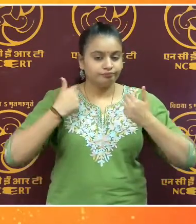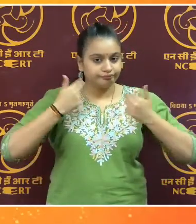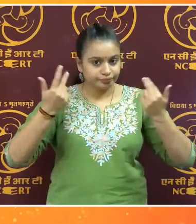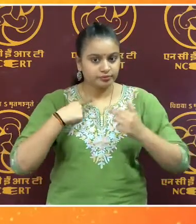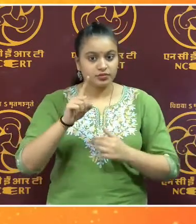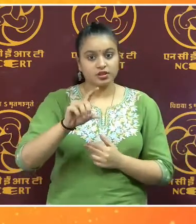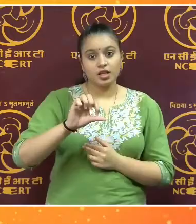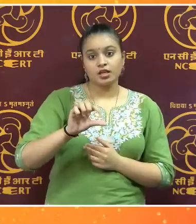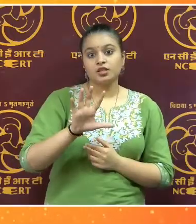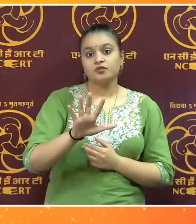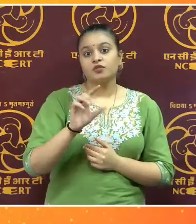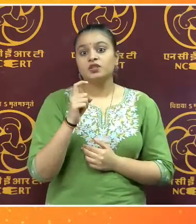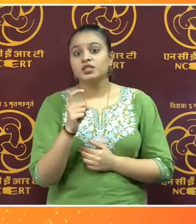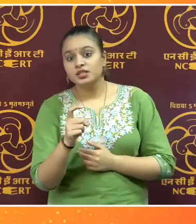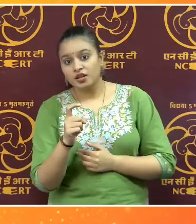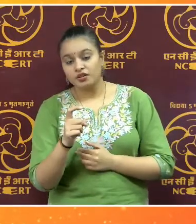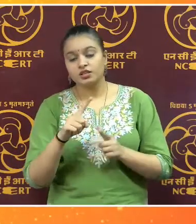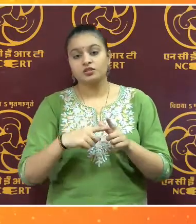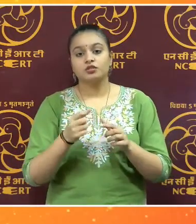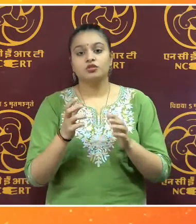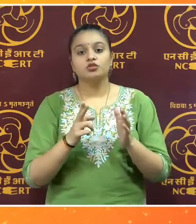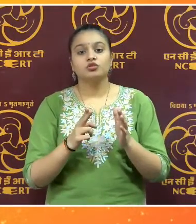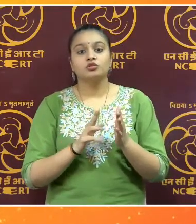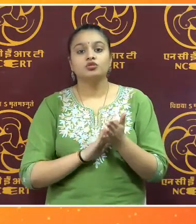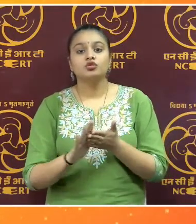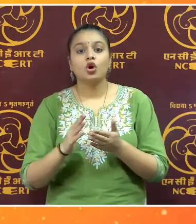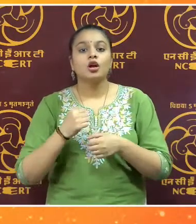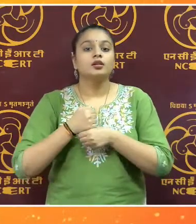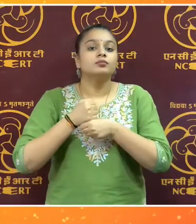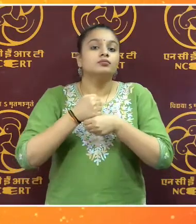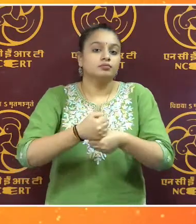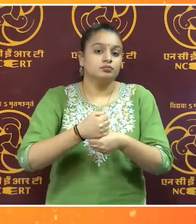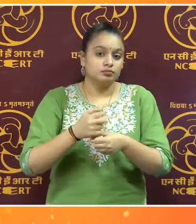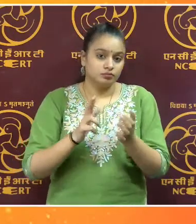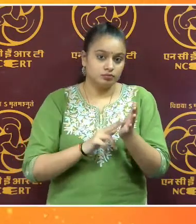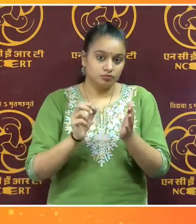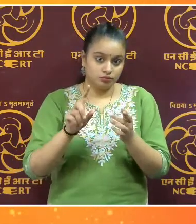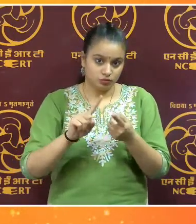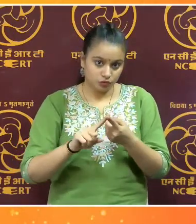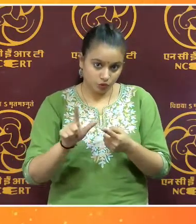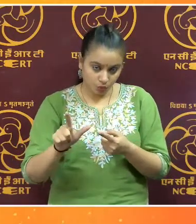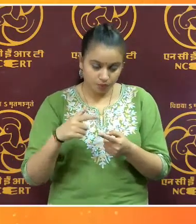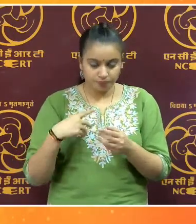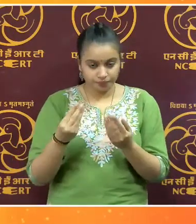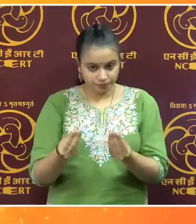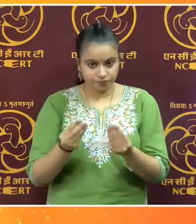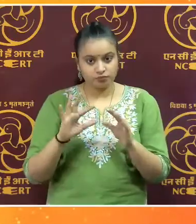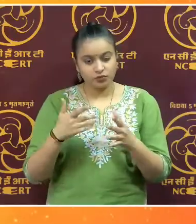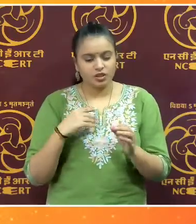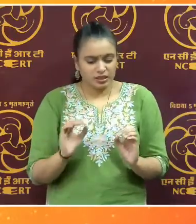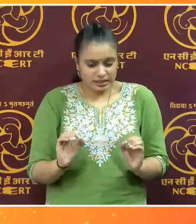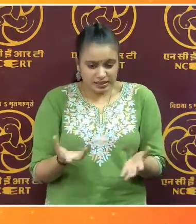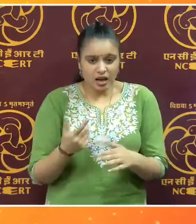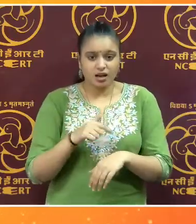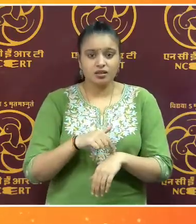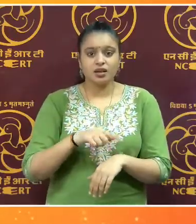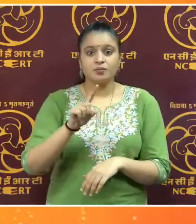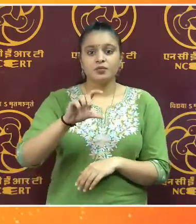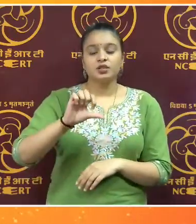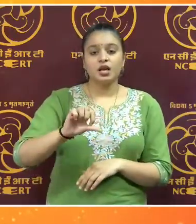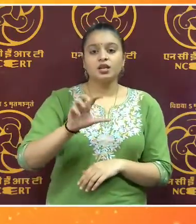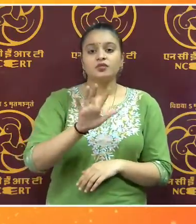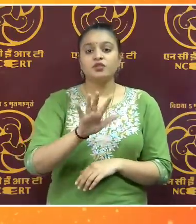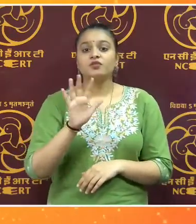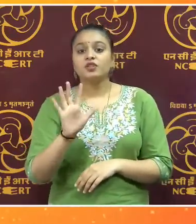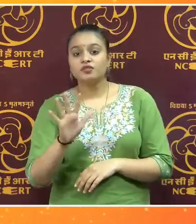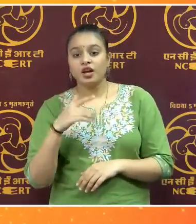1957 he has got the John Lavin Rice Prize in that novel. And that was just the beginning. In 1955, when